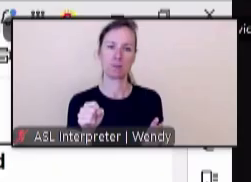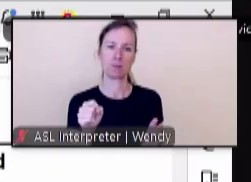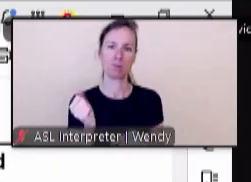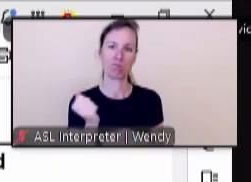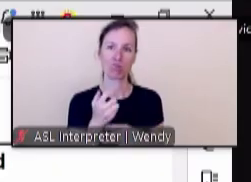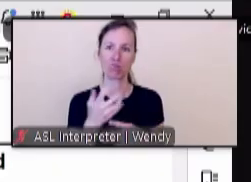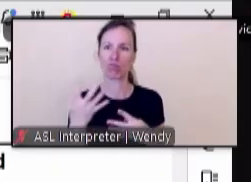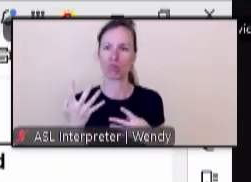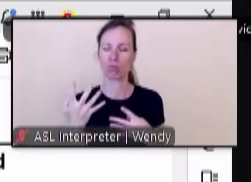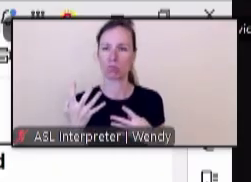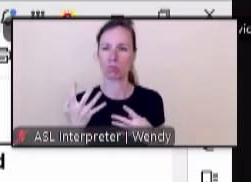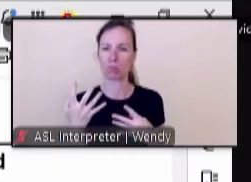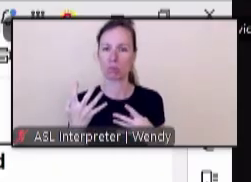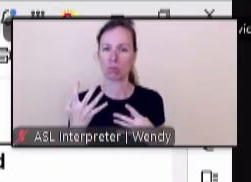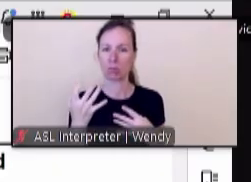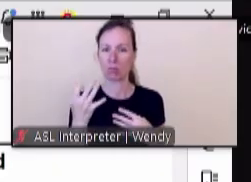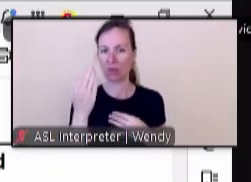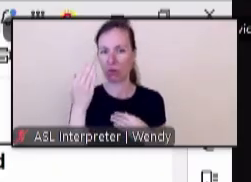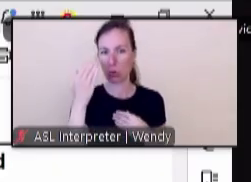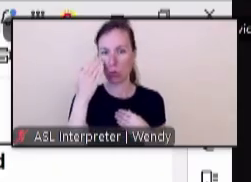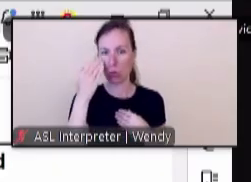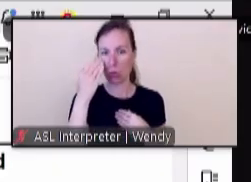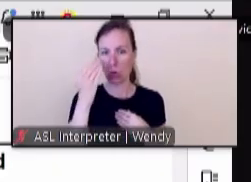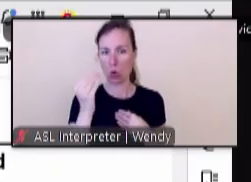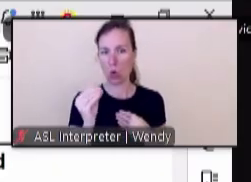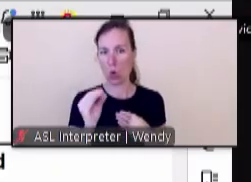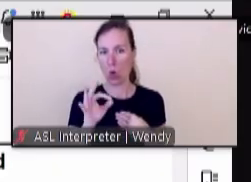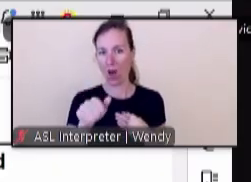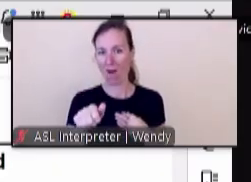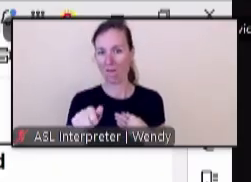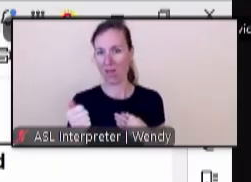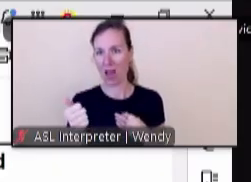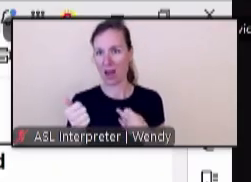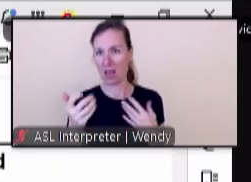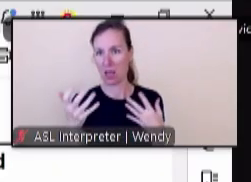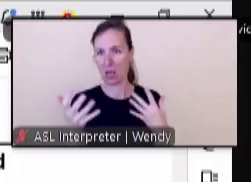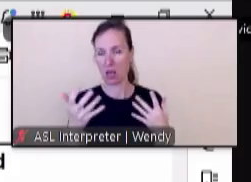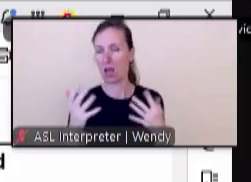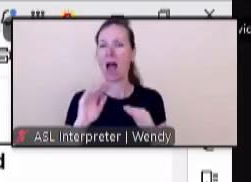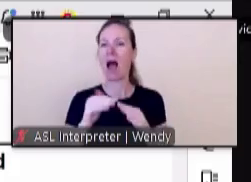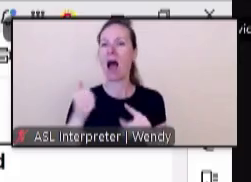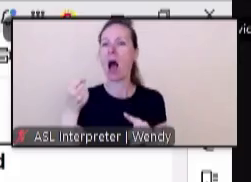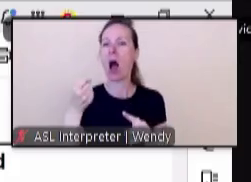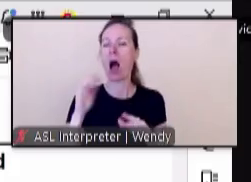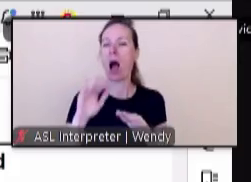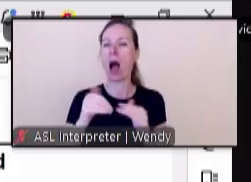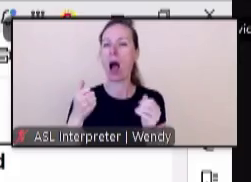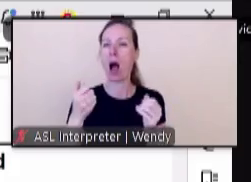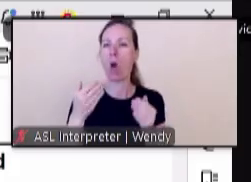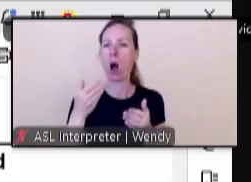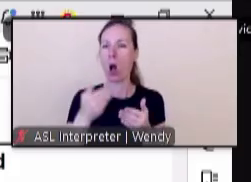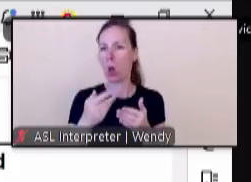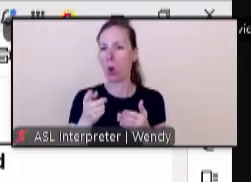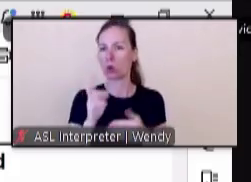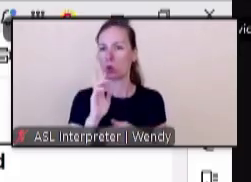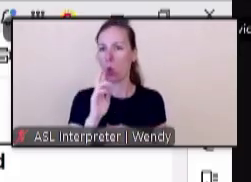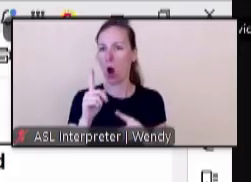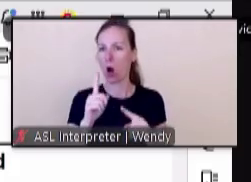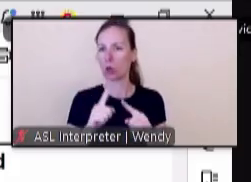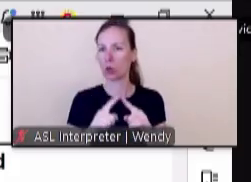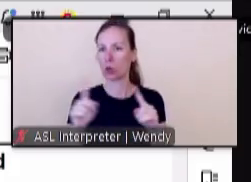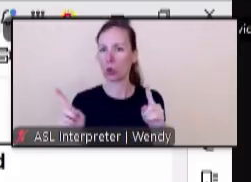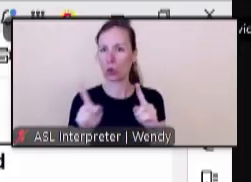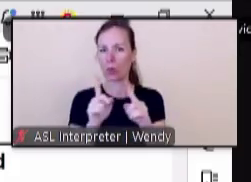maybe it's off the top of your head, so I apologize, how close you are to hitting the 2025 targets. For example, in